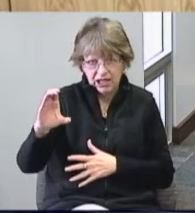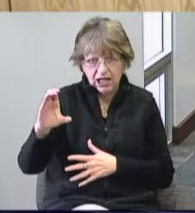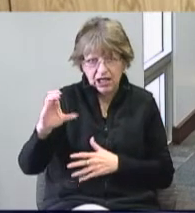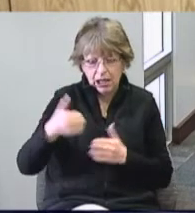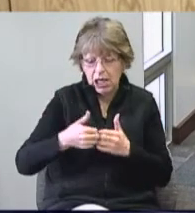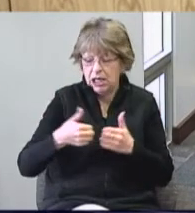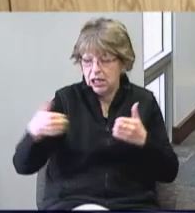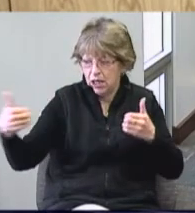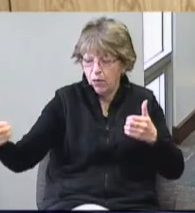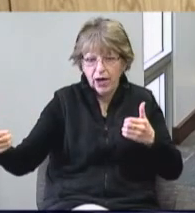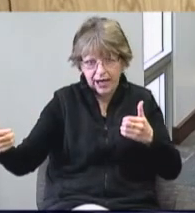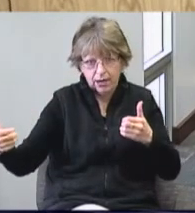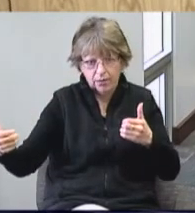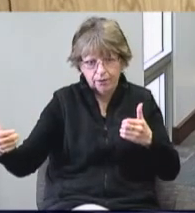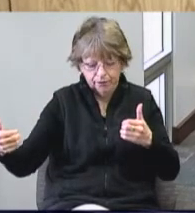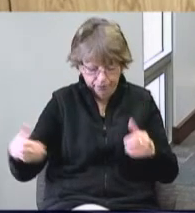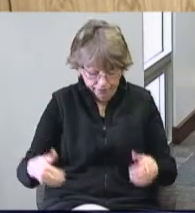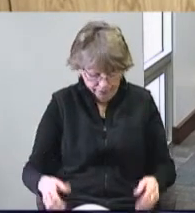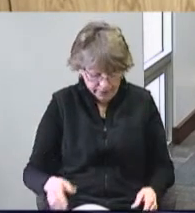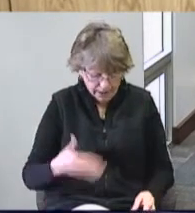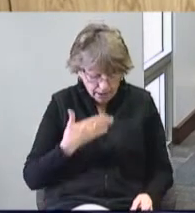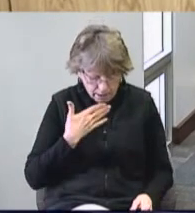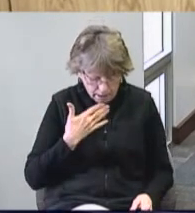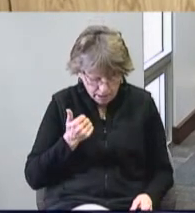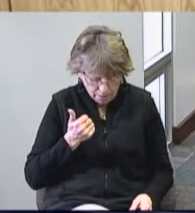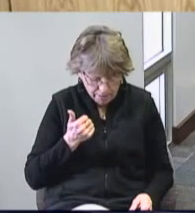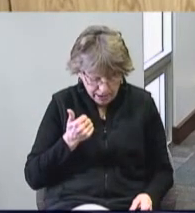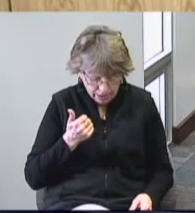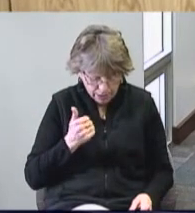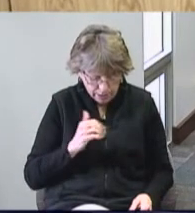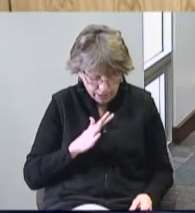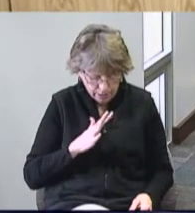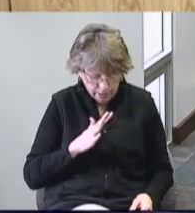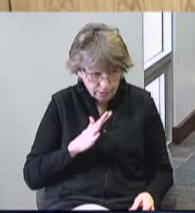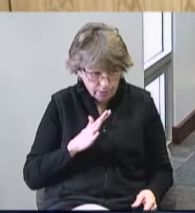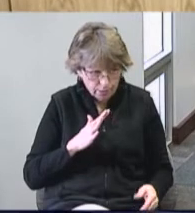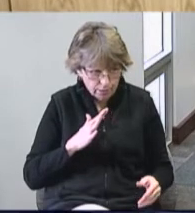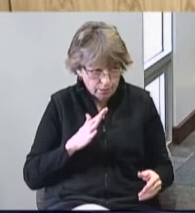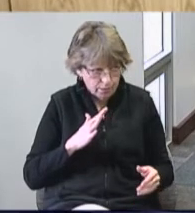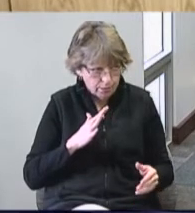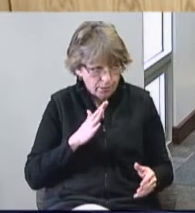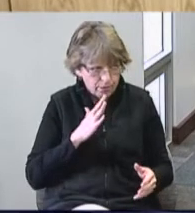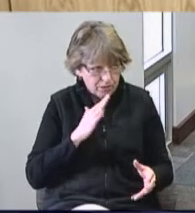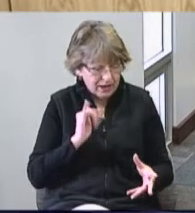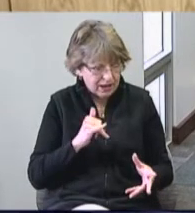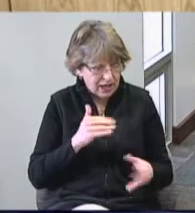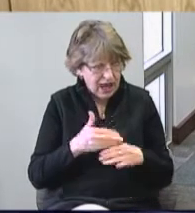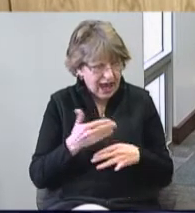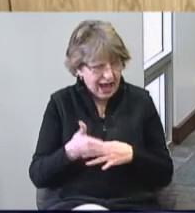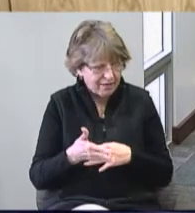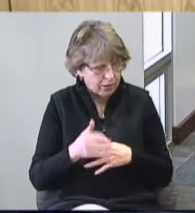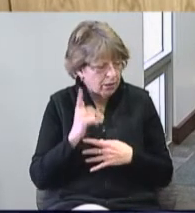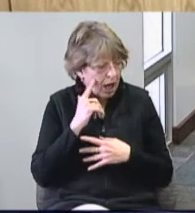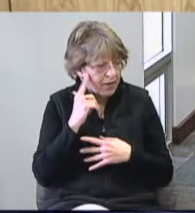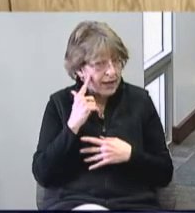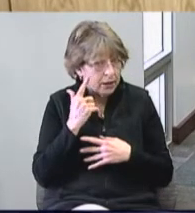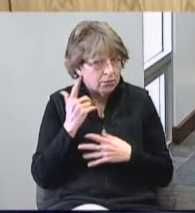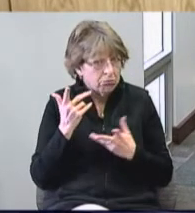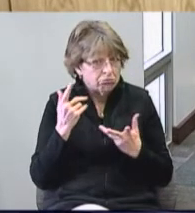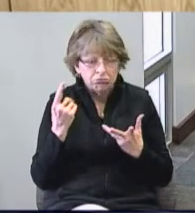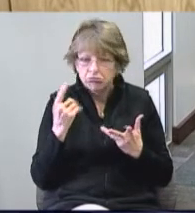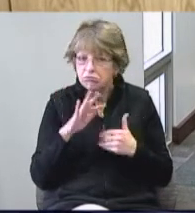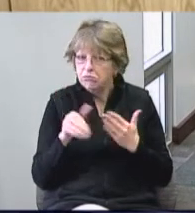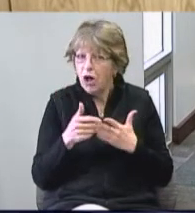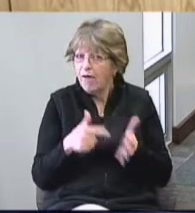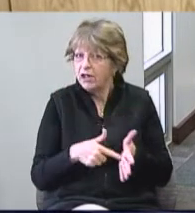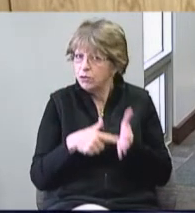Would it be better to address that after we approve the consent agenda or prior I to? think you could just make a motion to move it to new business